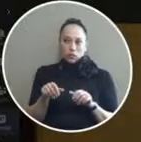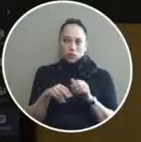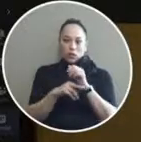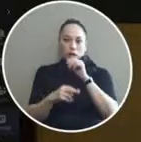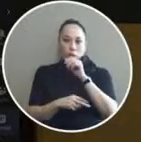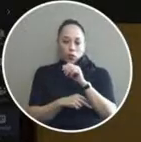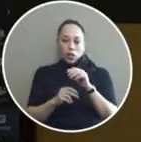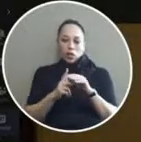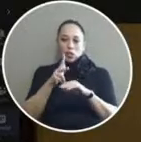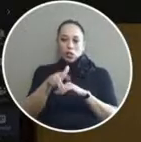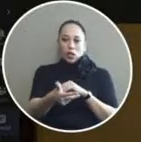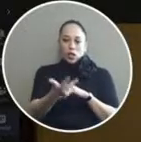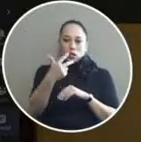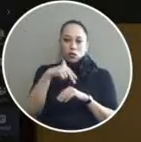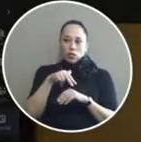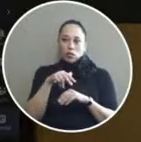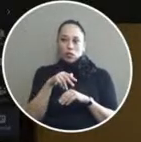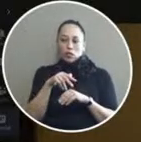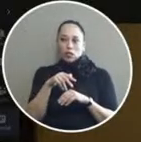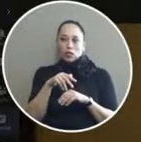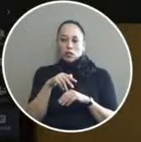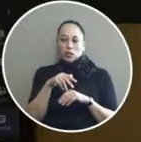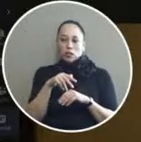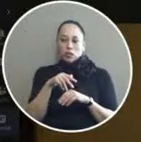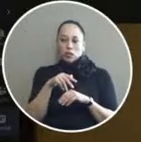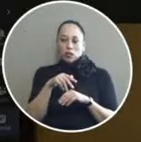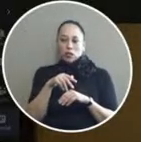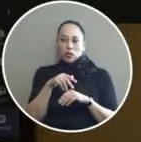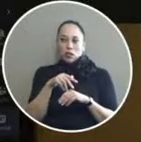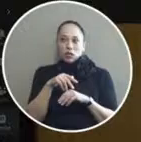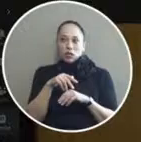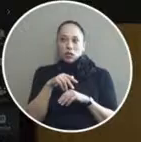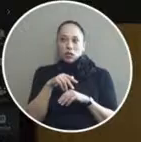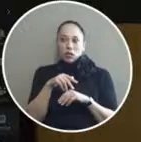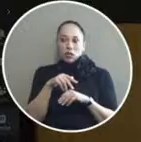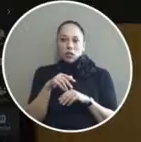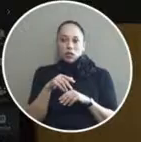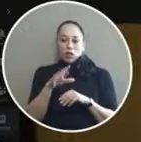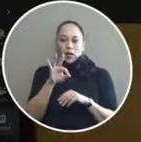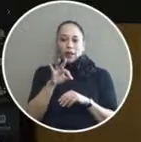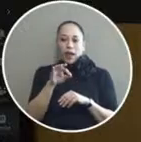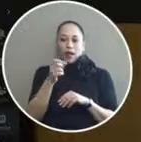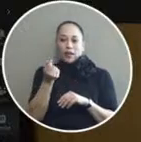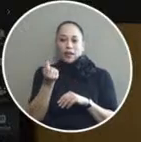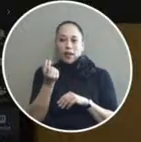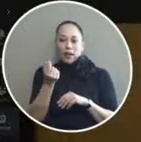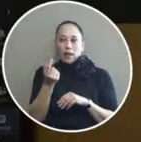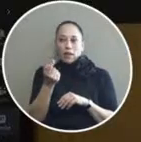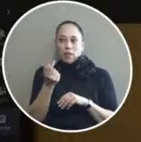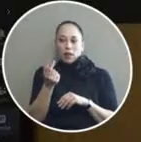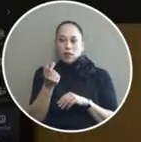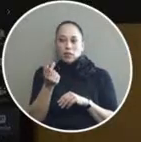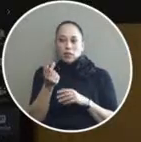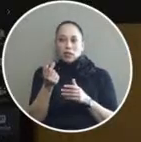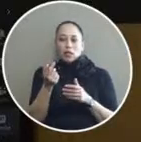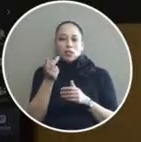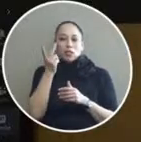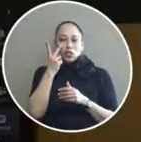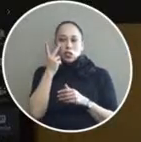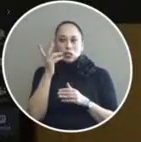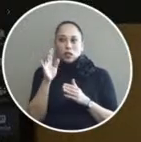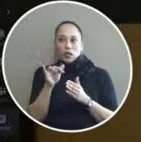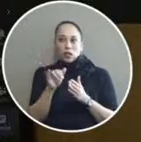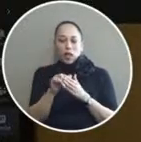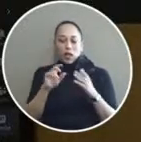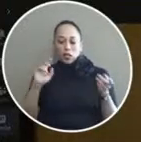bridge crossings and going back to at least to 9/11, if not longer, to sort of see how that